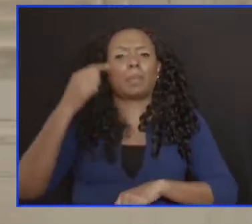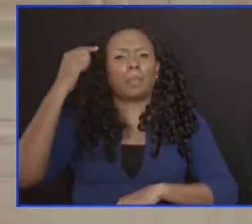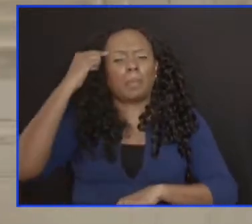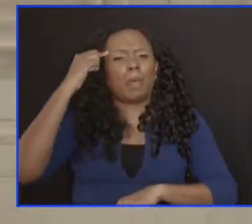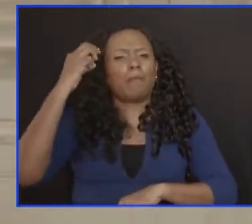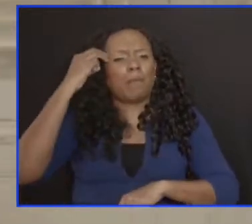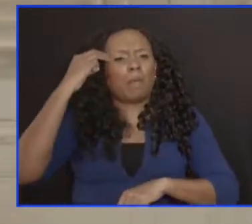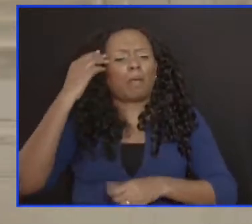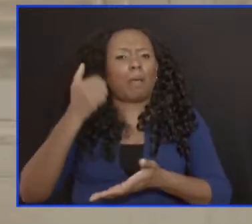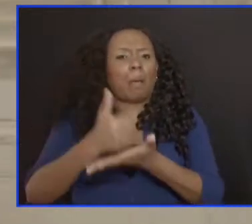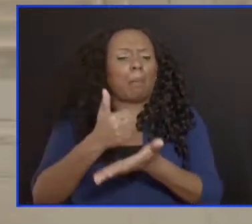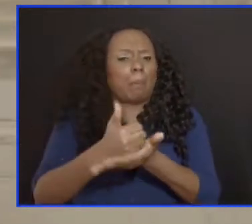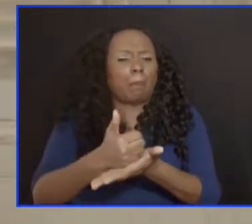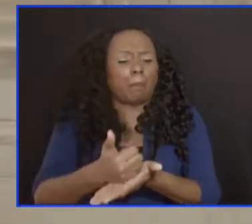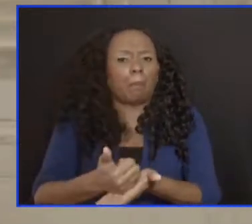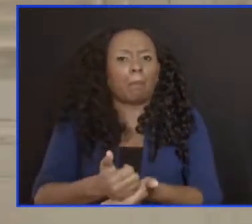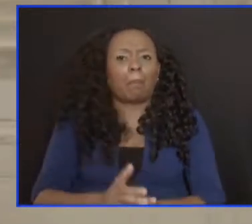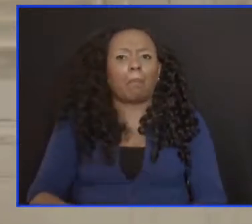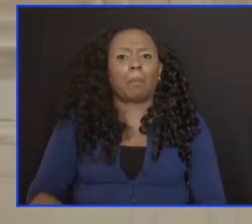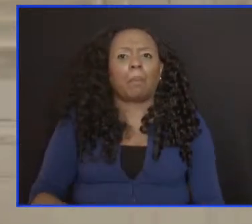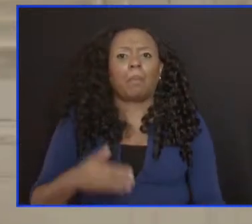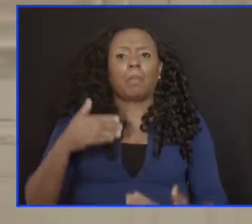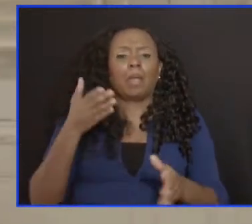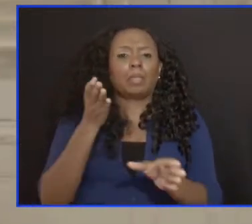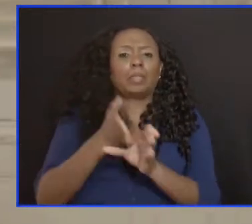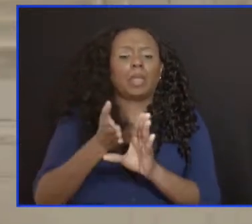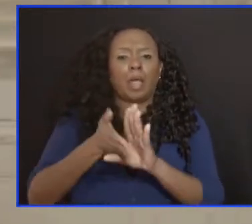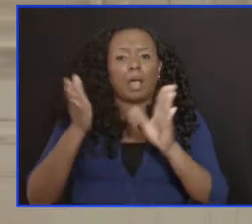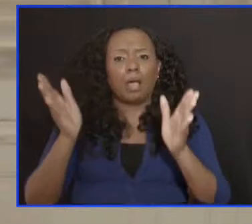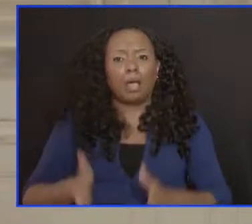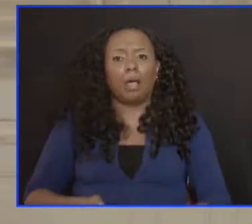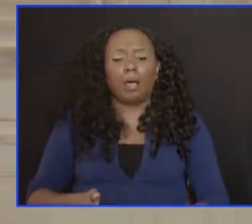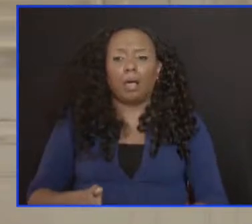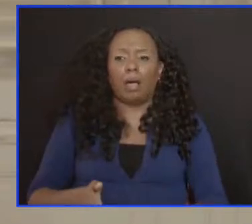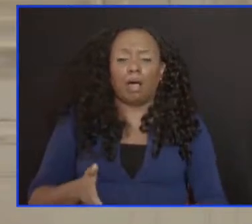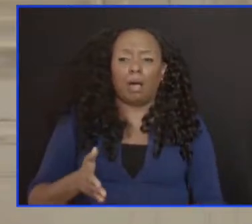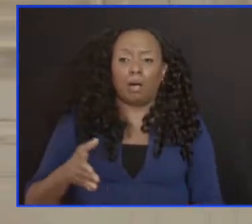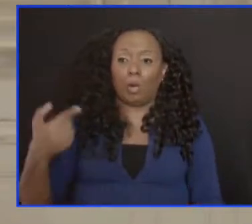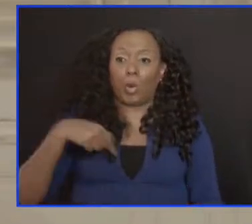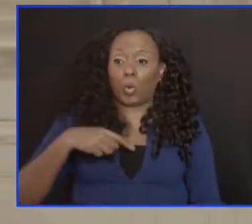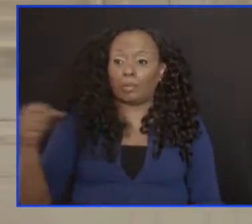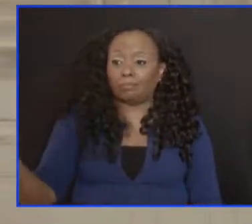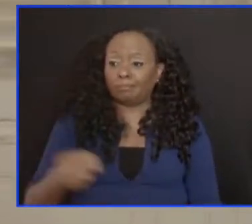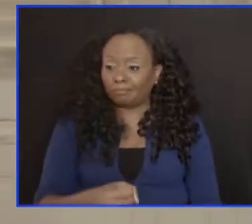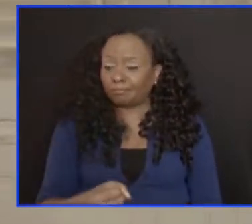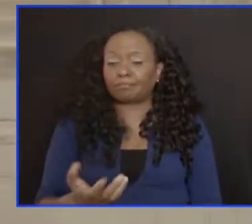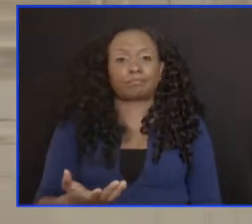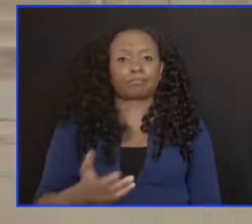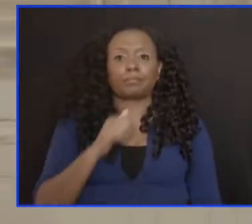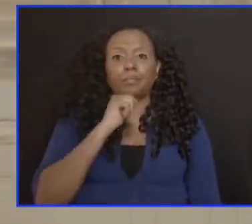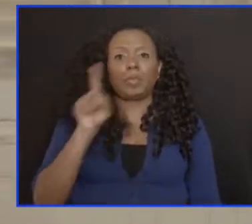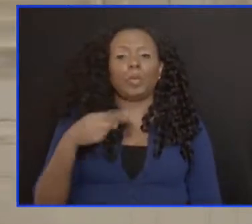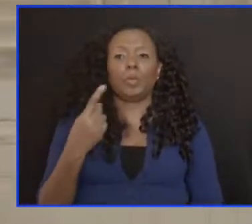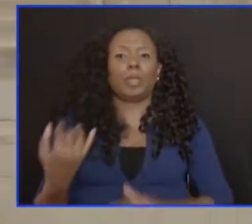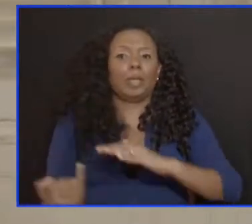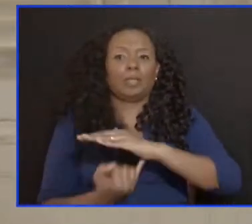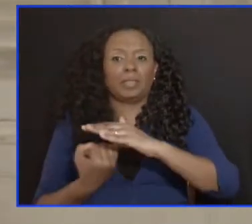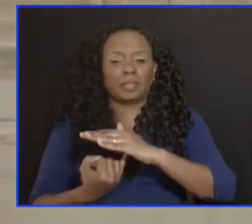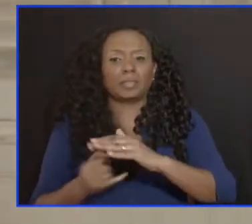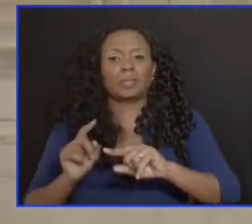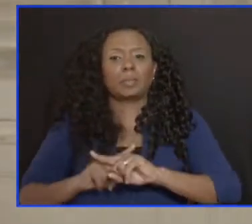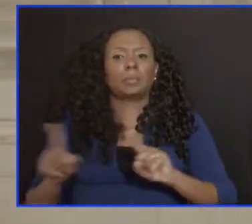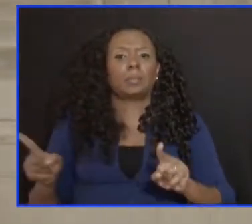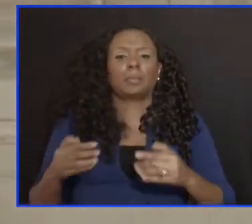new phenomenon. We had a psychologist which we brought in, which we thought people were having challenges, obviously in isolation, not only in facilities, They